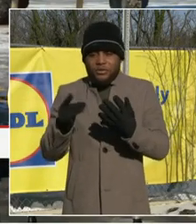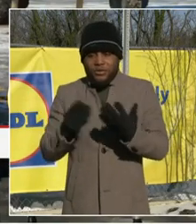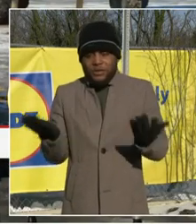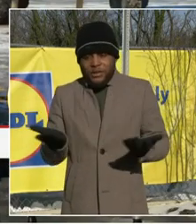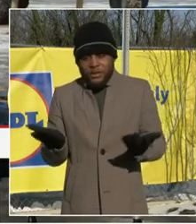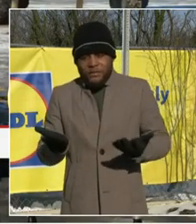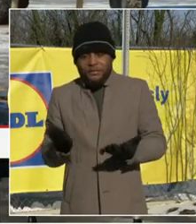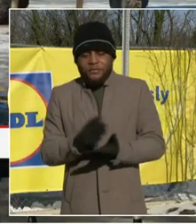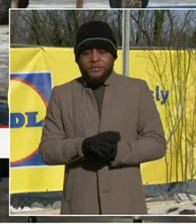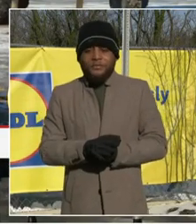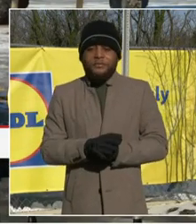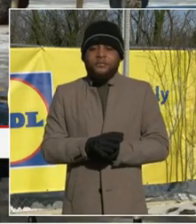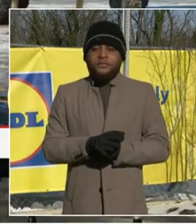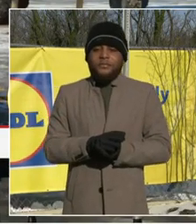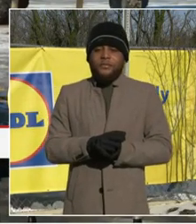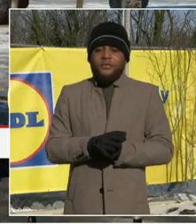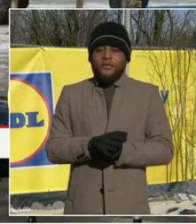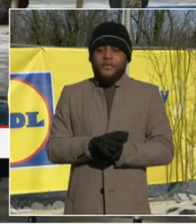progress.